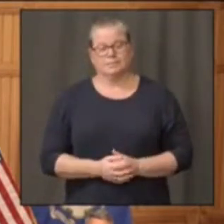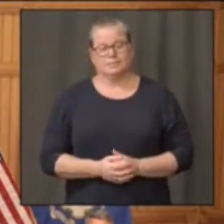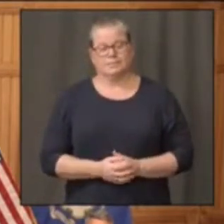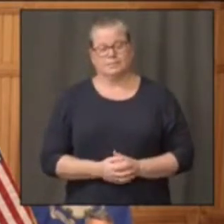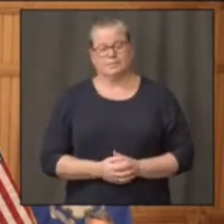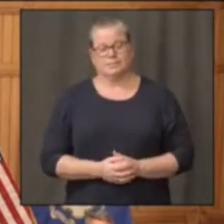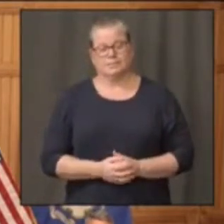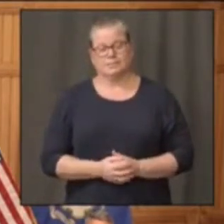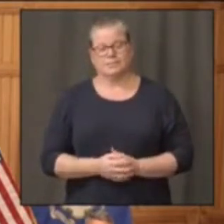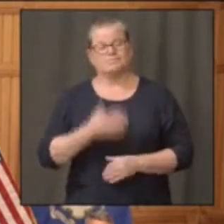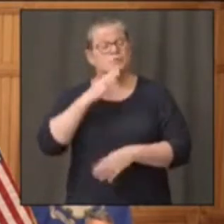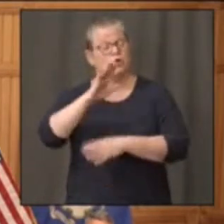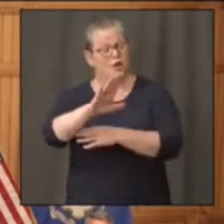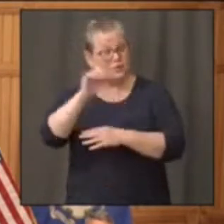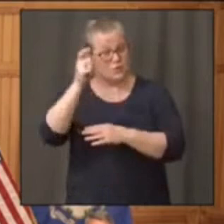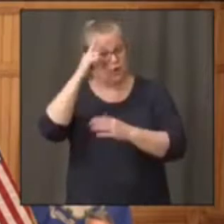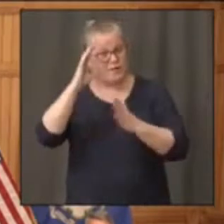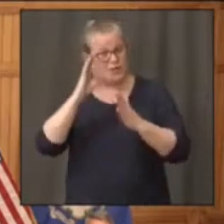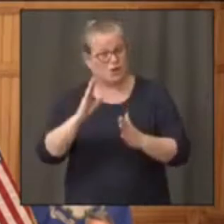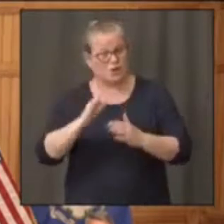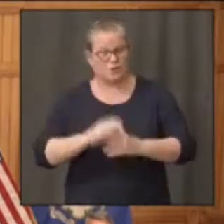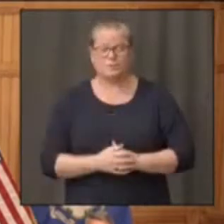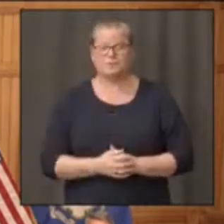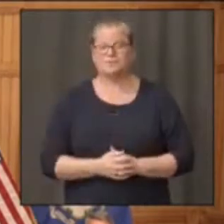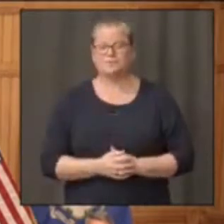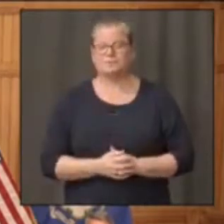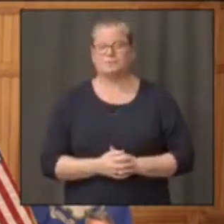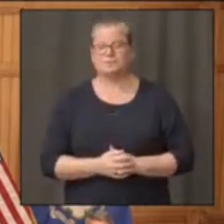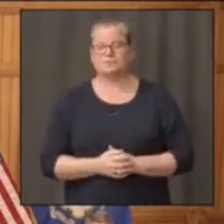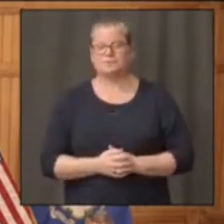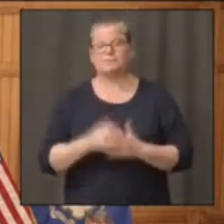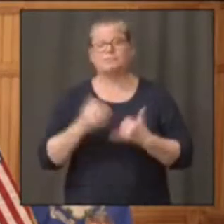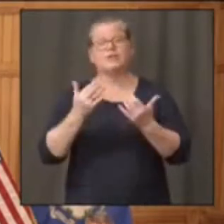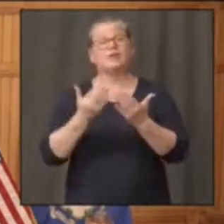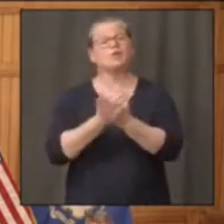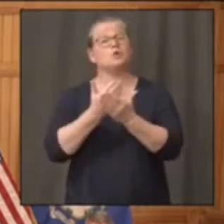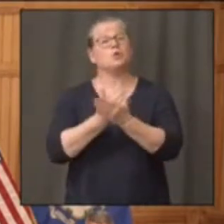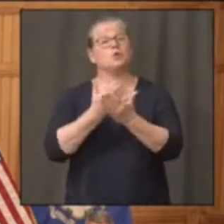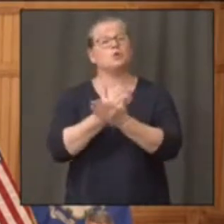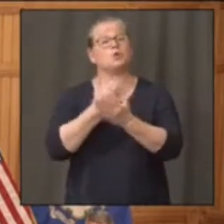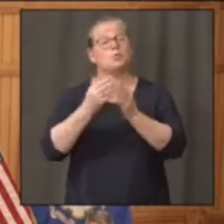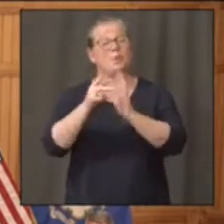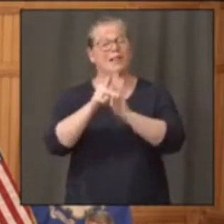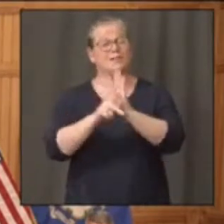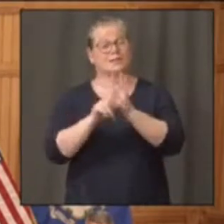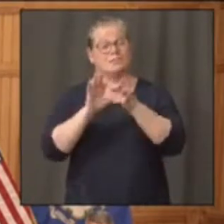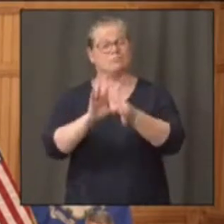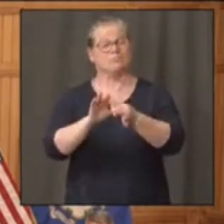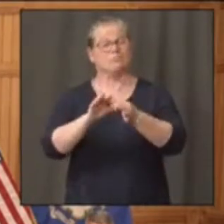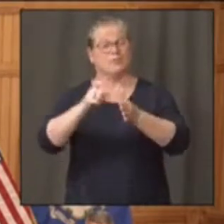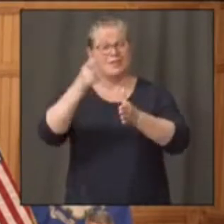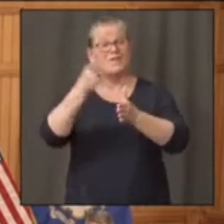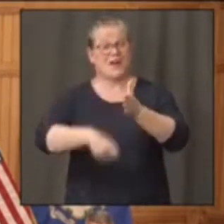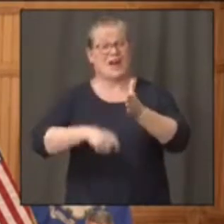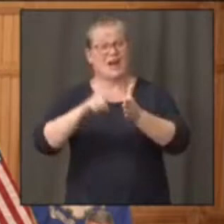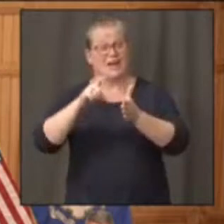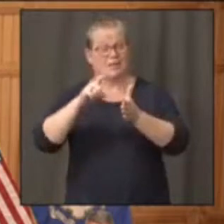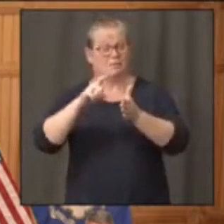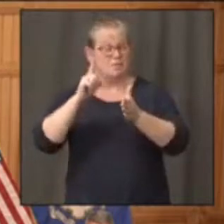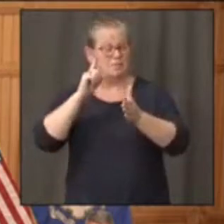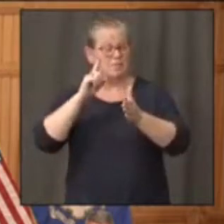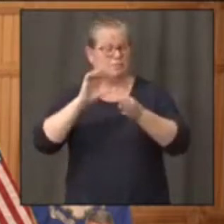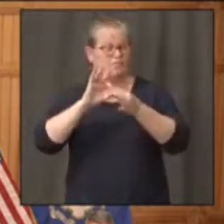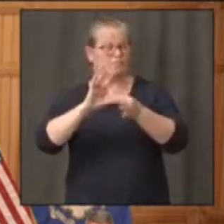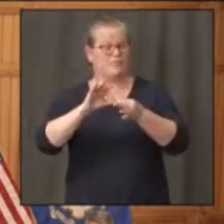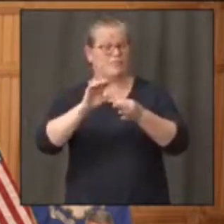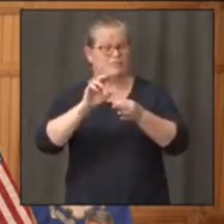Good afternoon, Governor. Regarding your new travel quarantine policy regarding the fine, how are you planning to enforce that when people leave the airport?